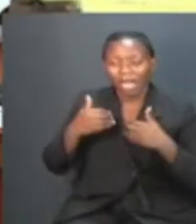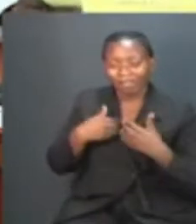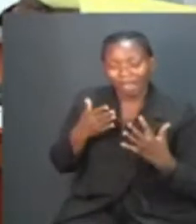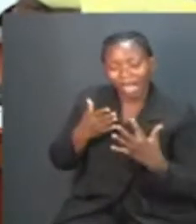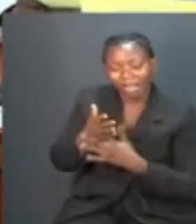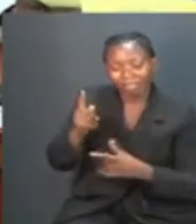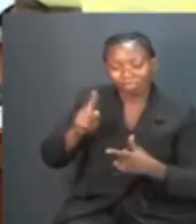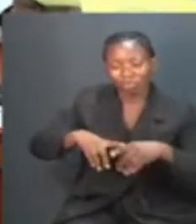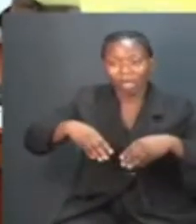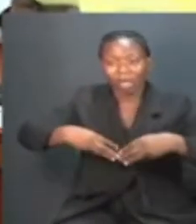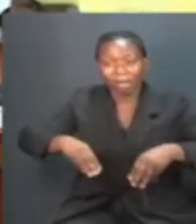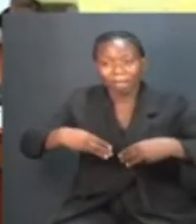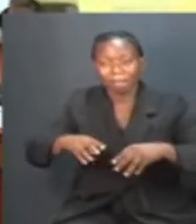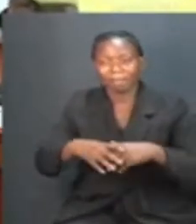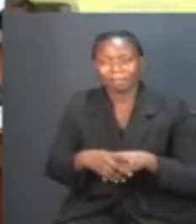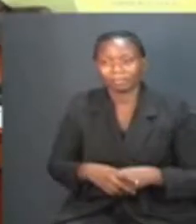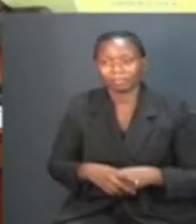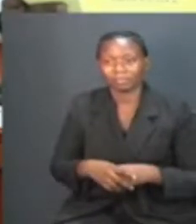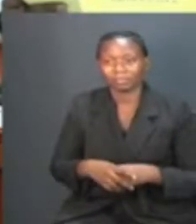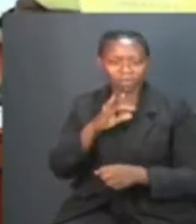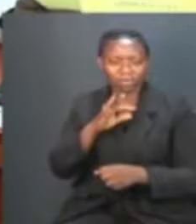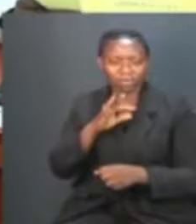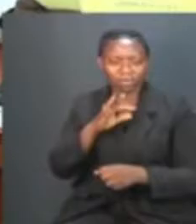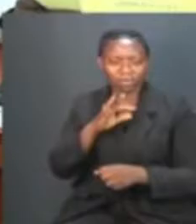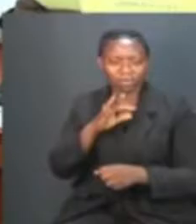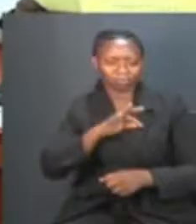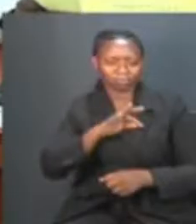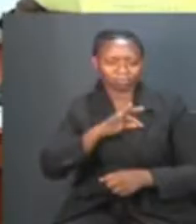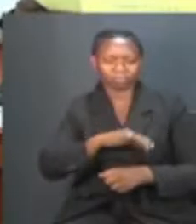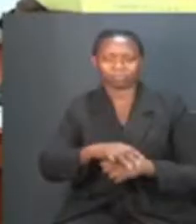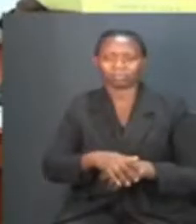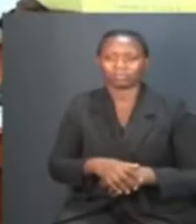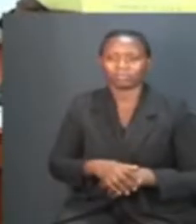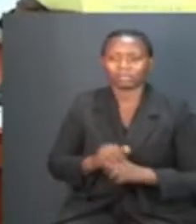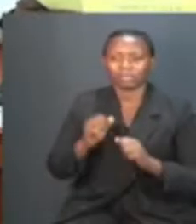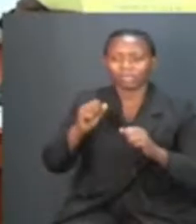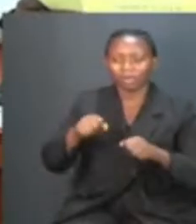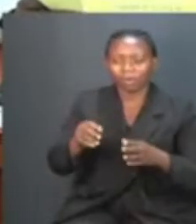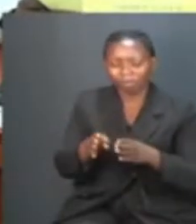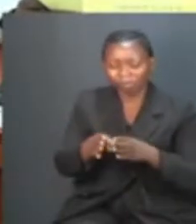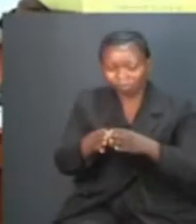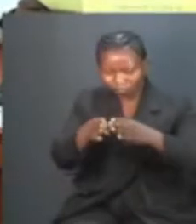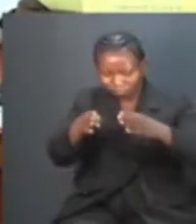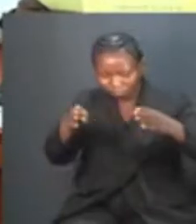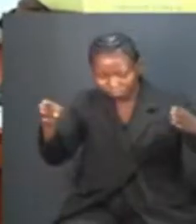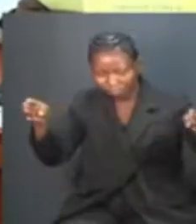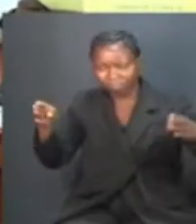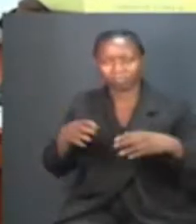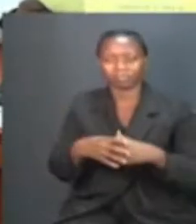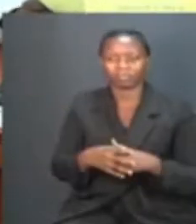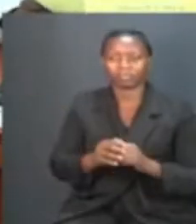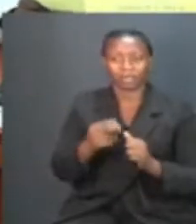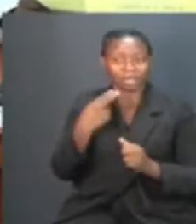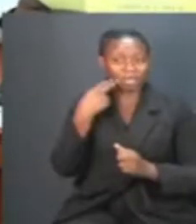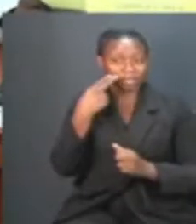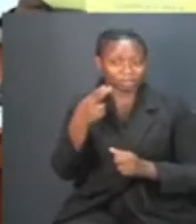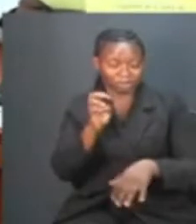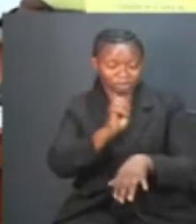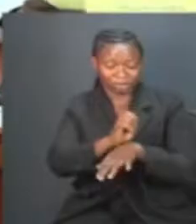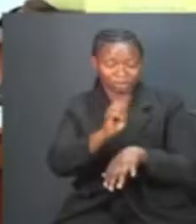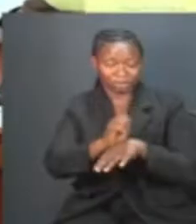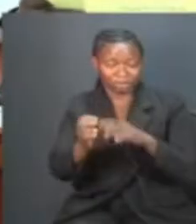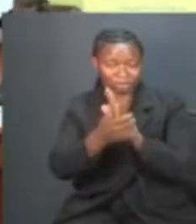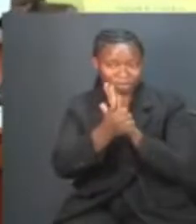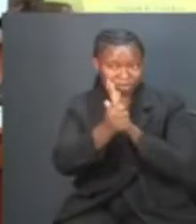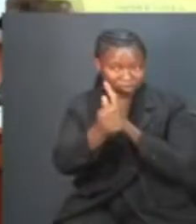market, they are guaranteed incomes, and then they can expand. Then you can see their entrepreneurial skills